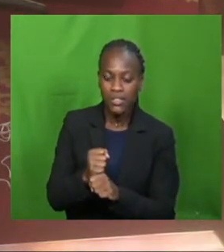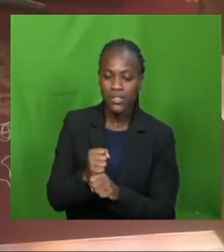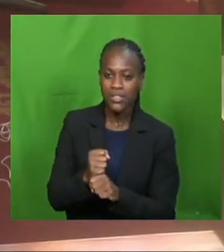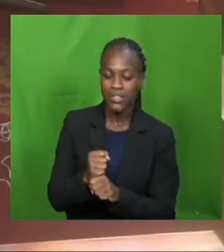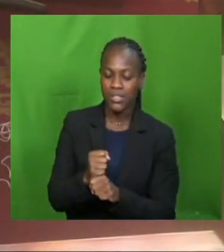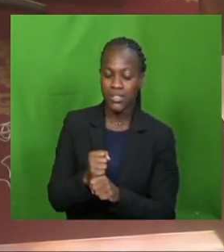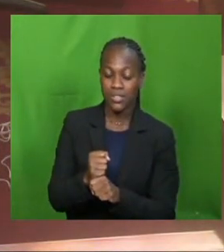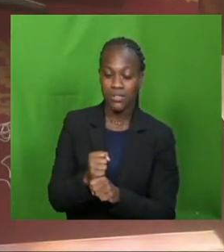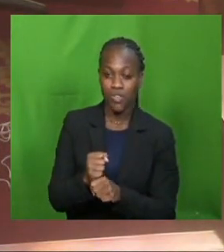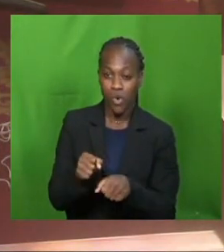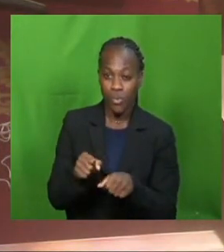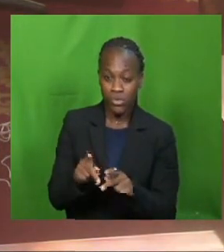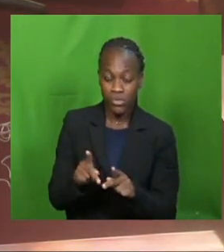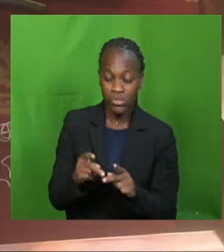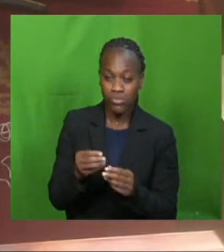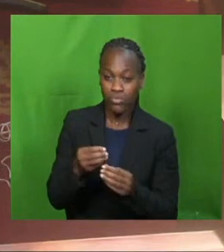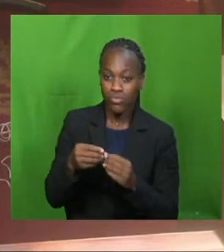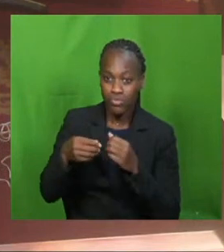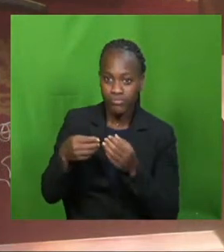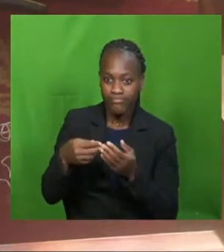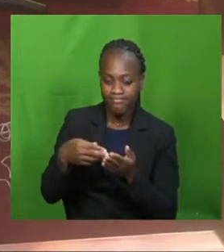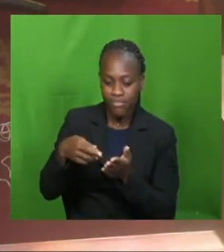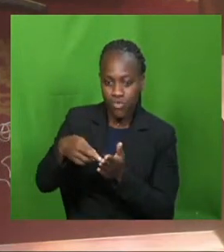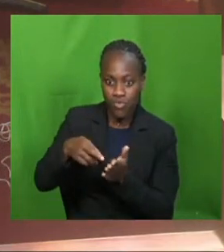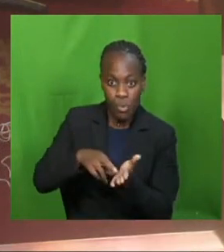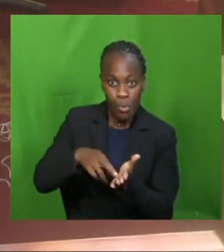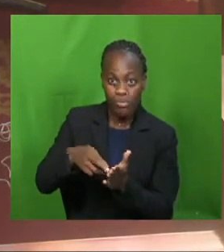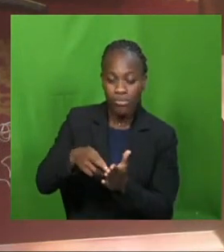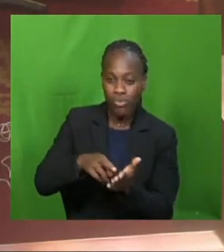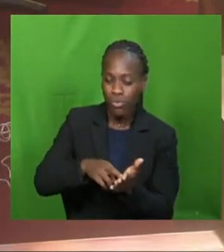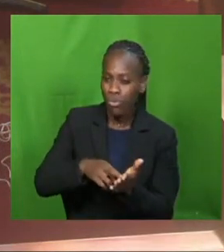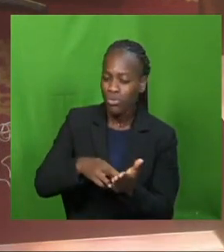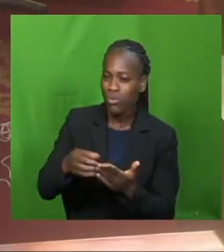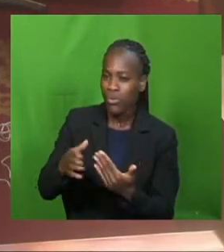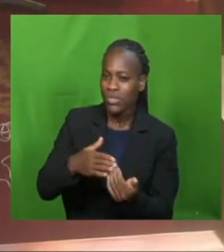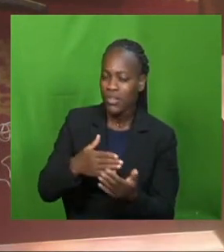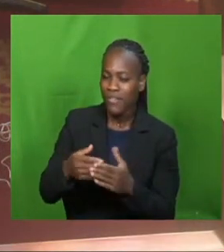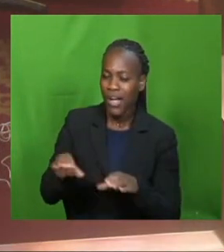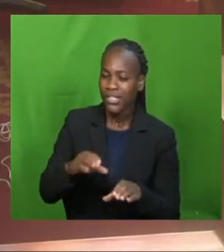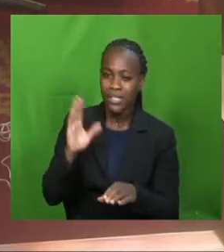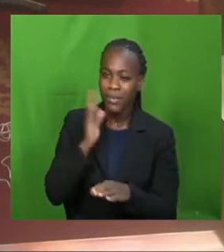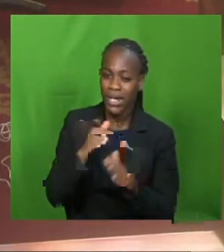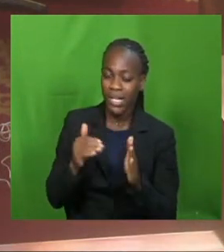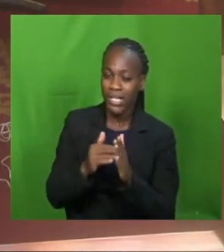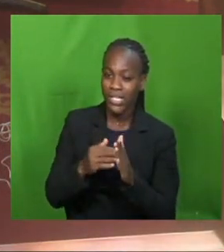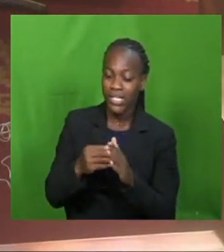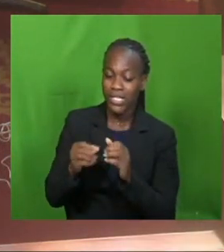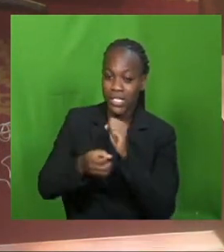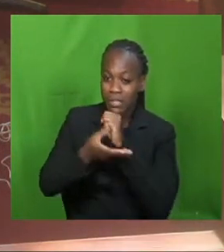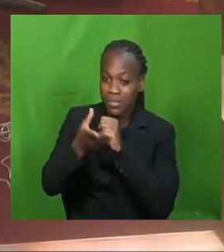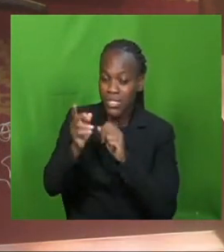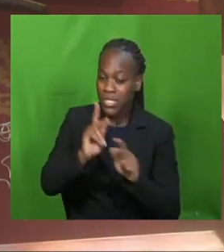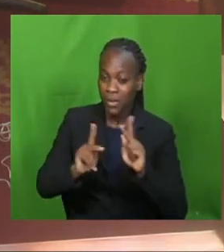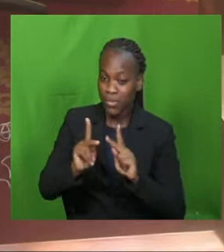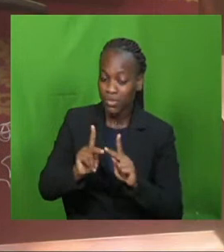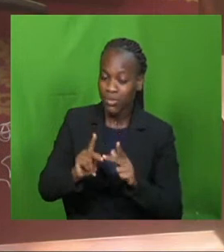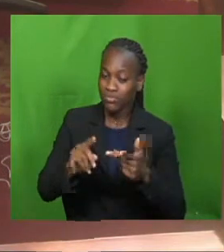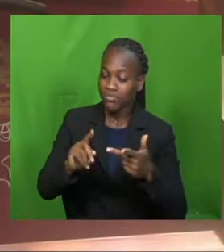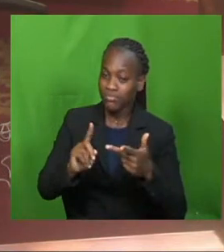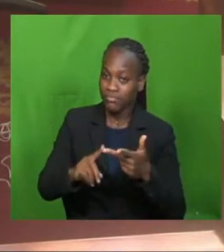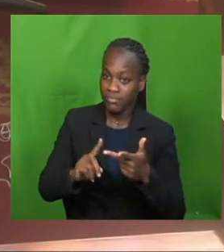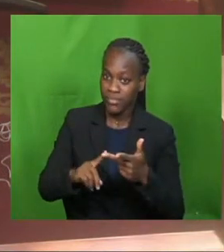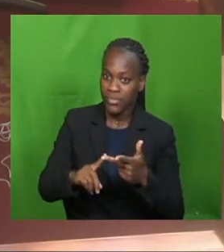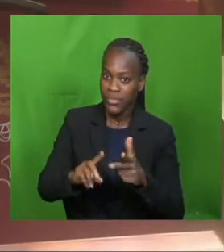reported infringements against the safety of journalists or against journalists. 3, to provide validation of